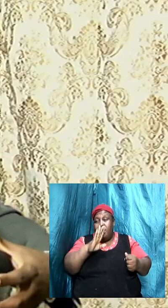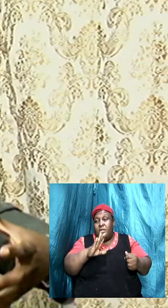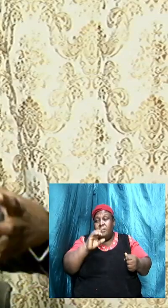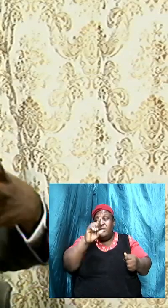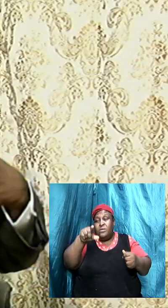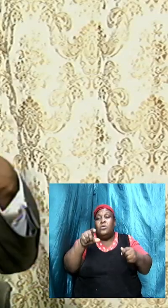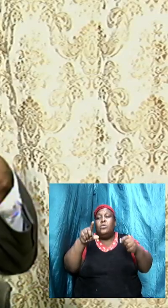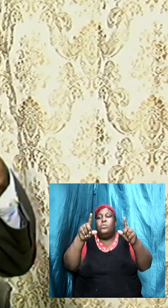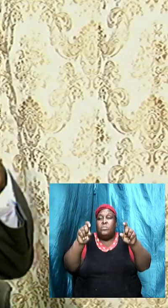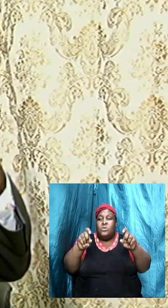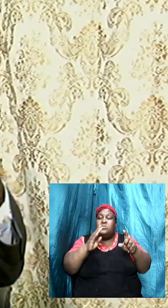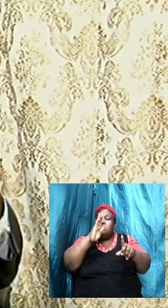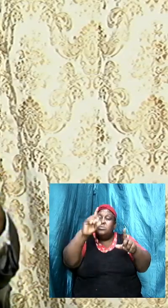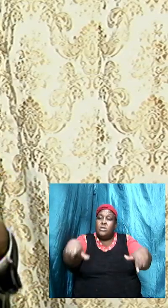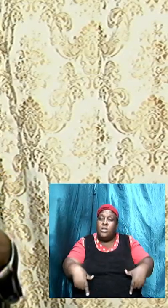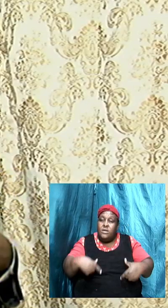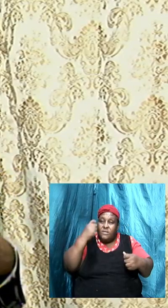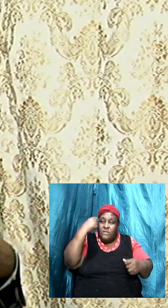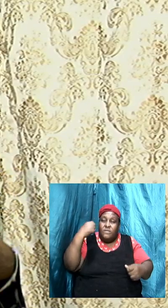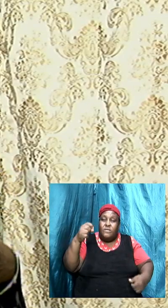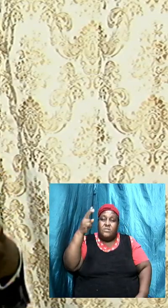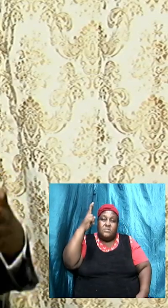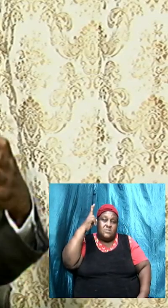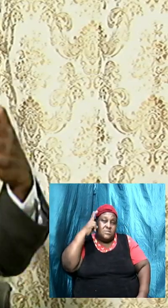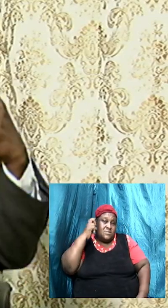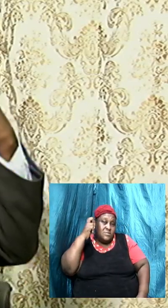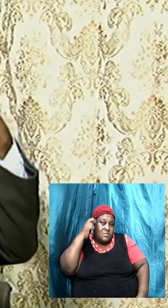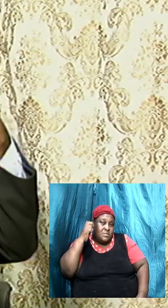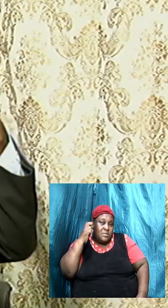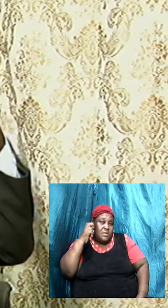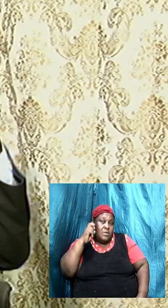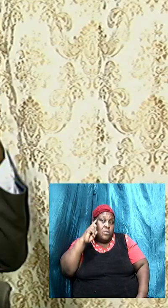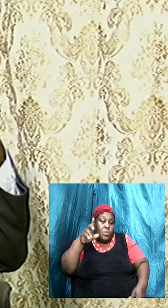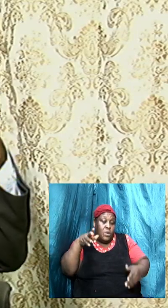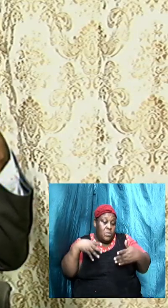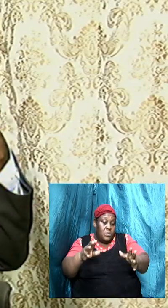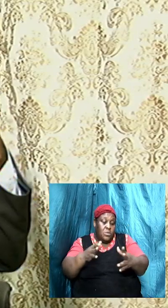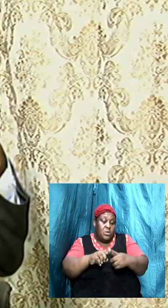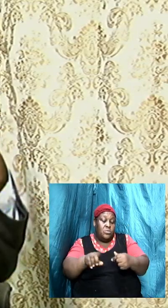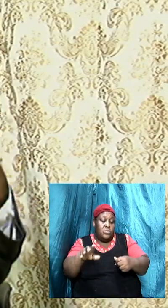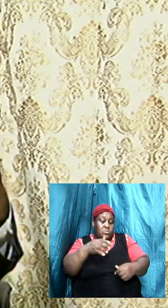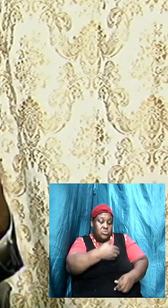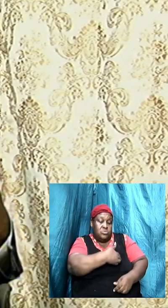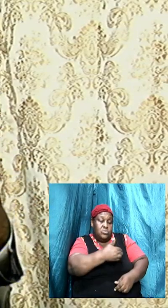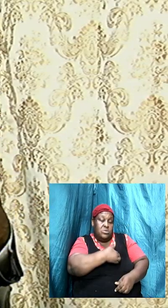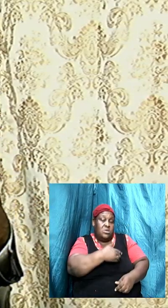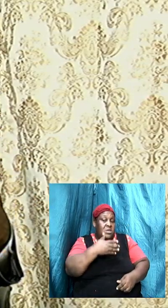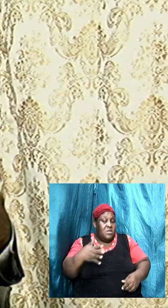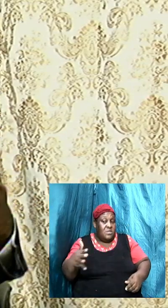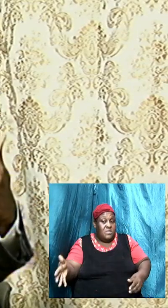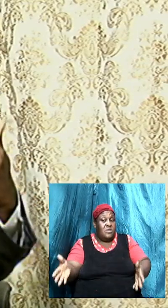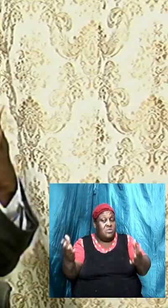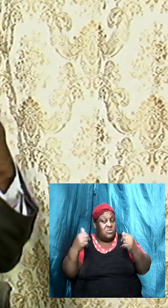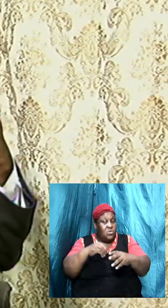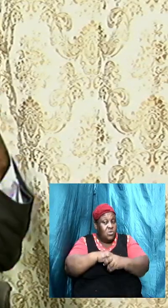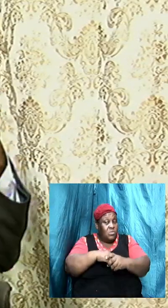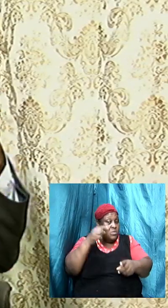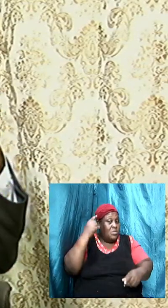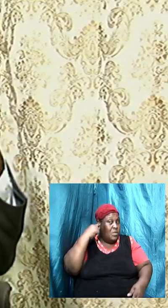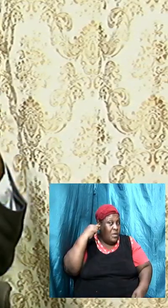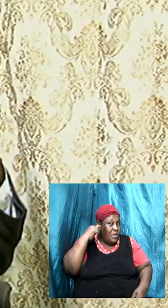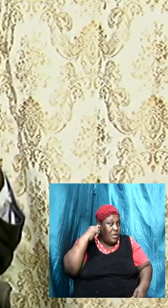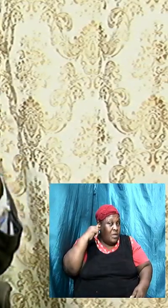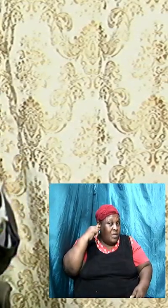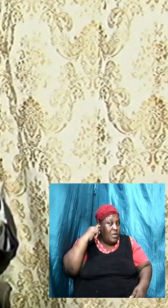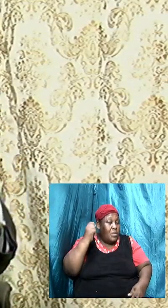one of the ways to the soul is the things that come within our hearing. And when that thing